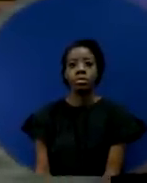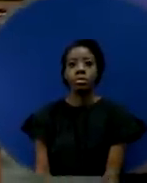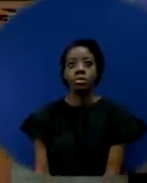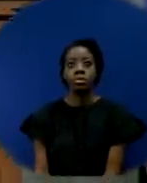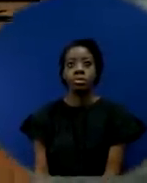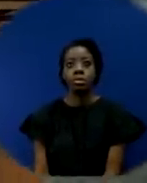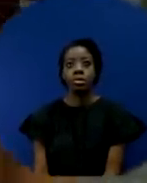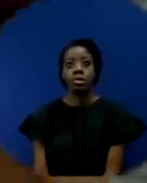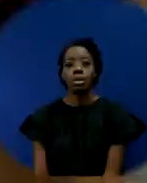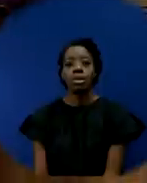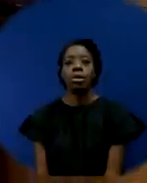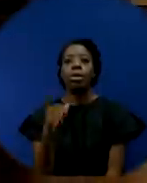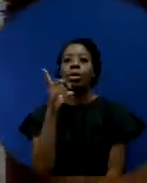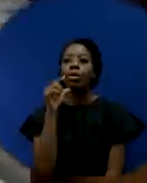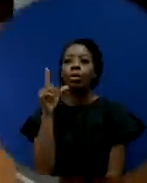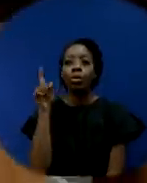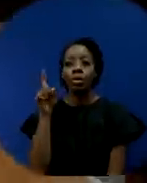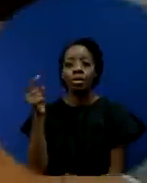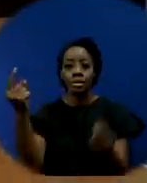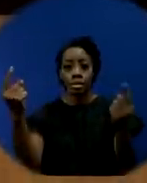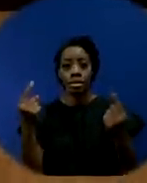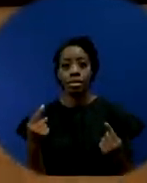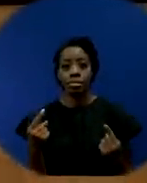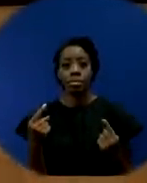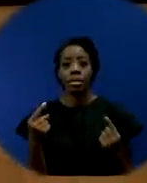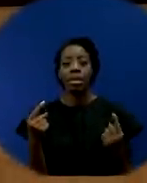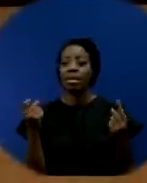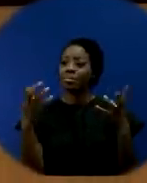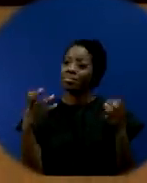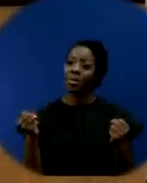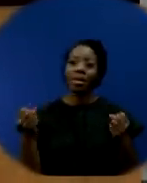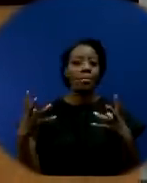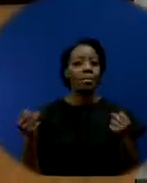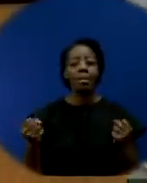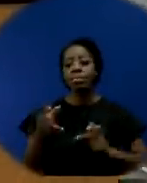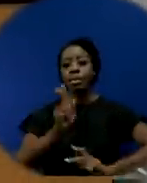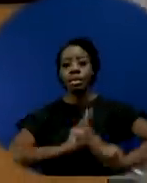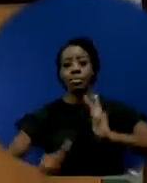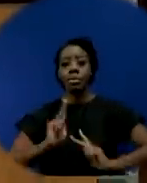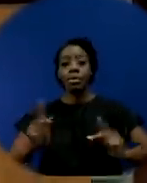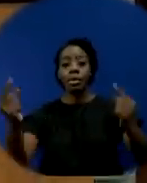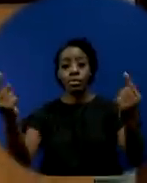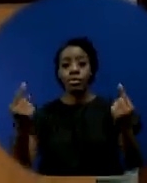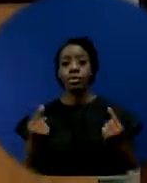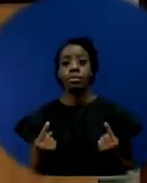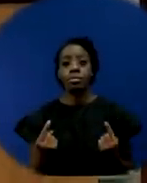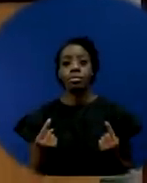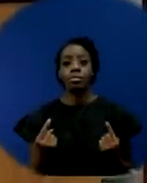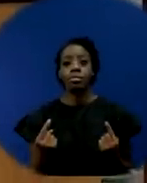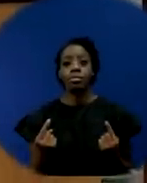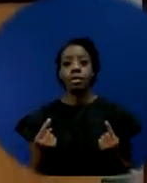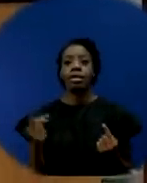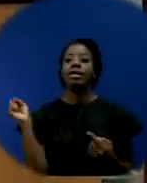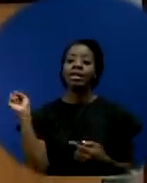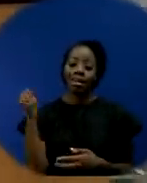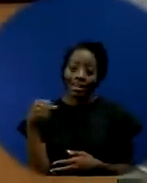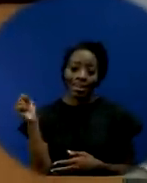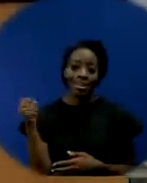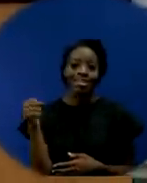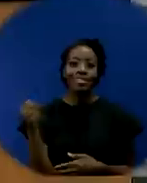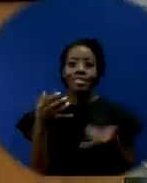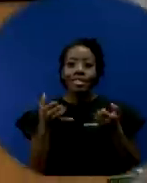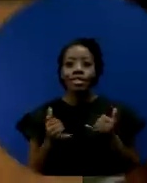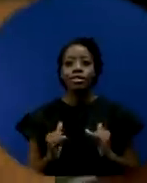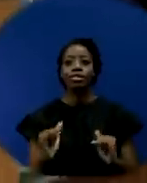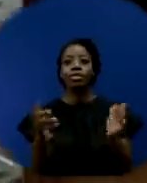Who else needs to come? Millions have come. There's still room. There is